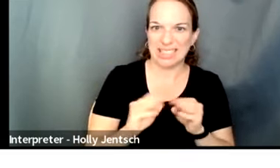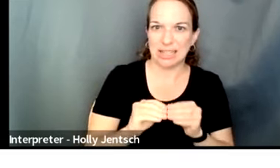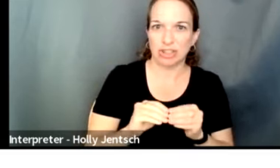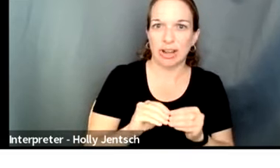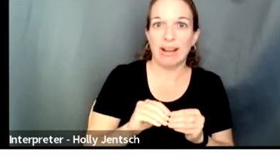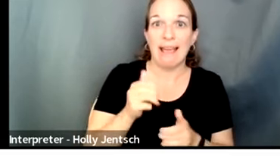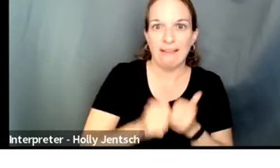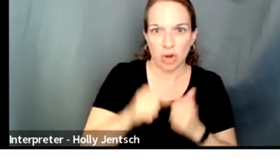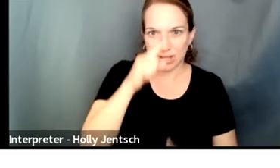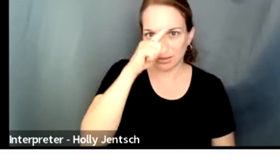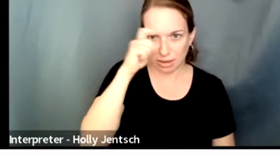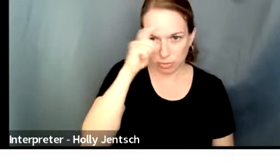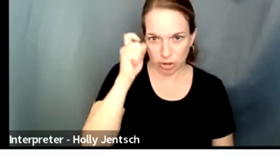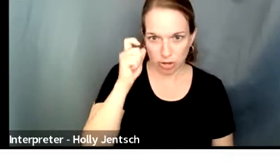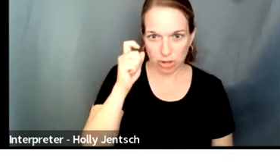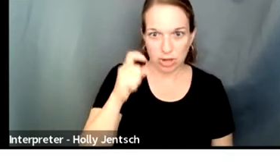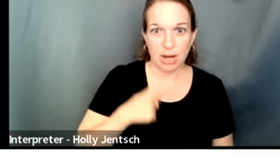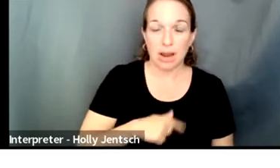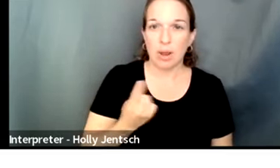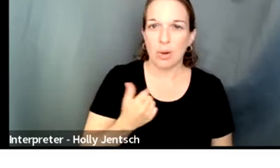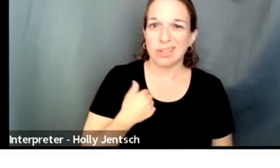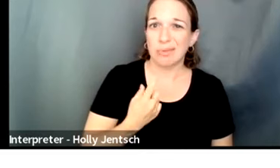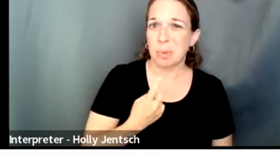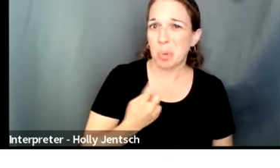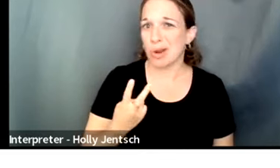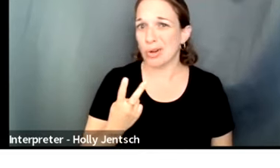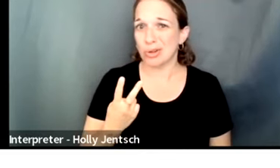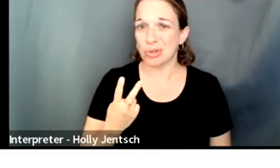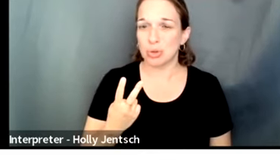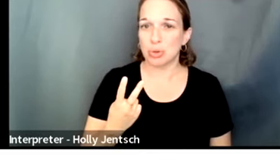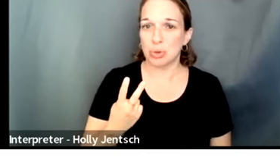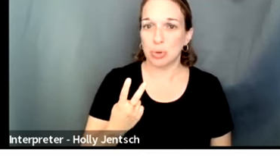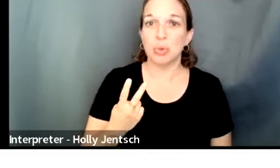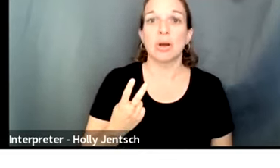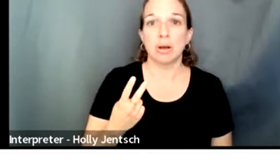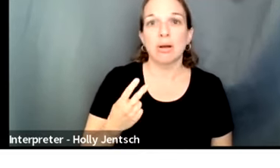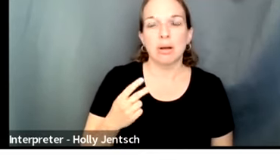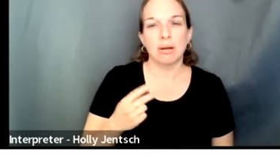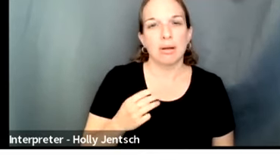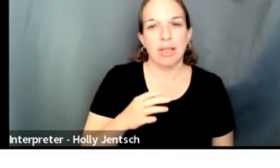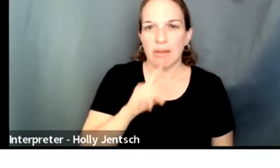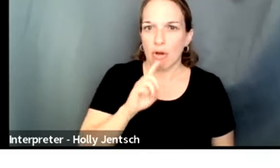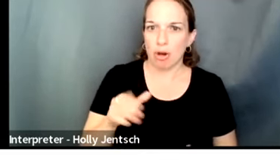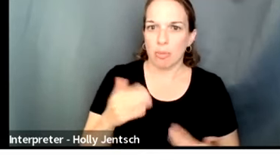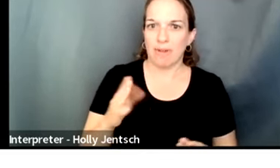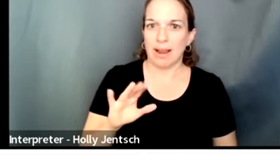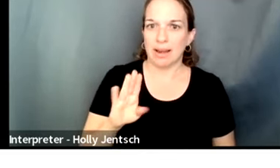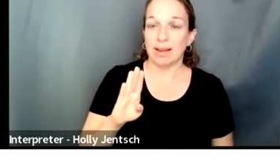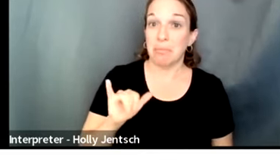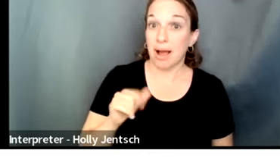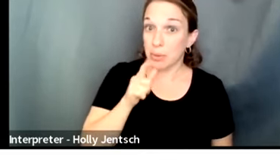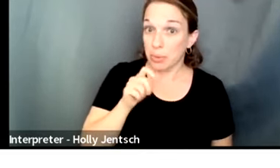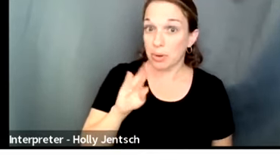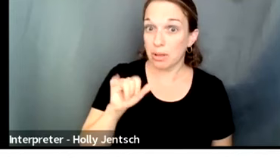2 of the 6 tracks that are paid for and provided by our BILT members. BILT members also often